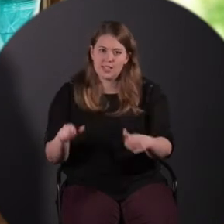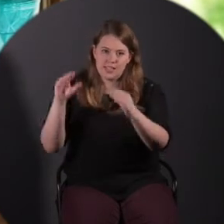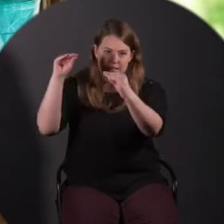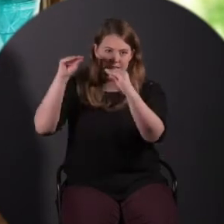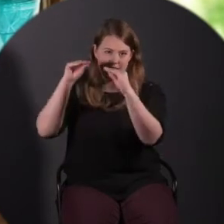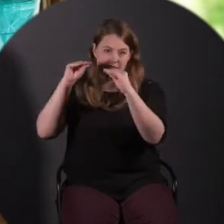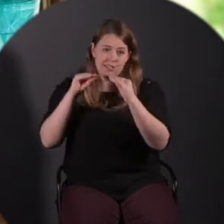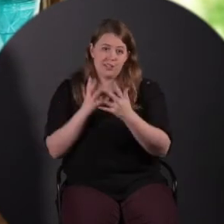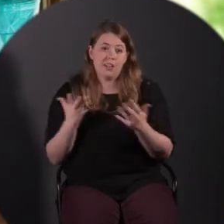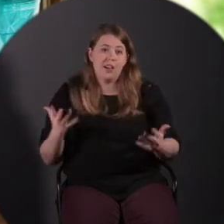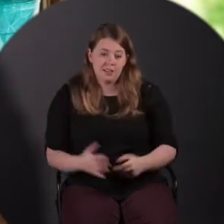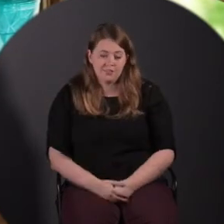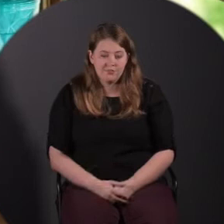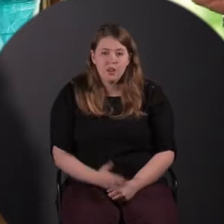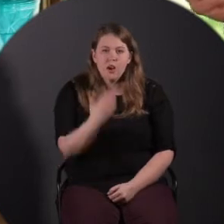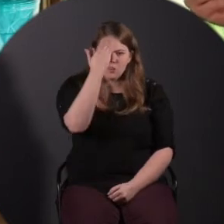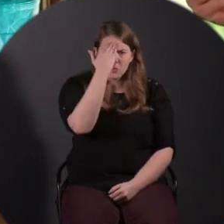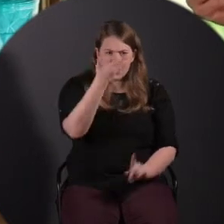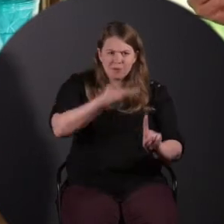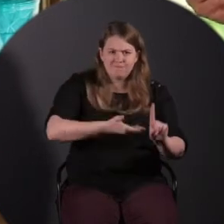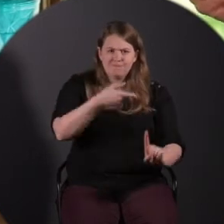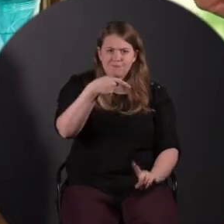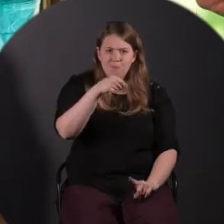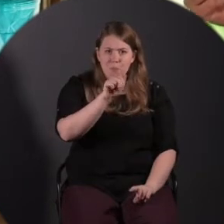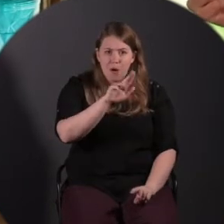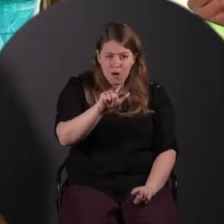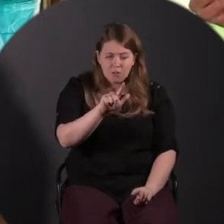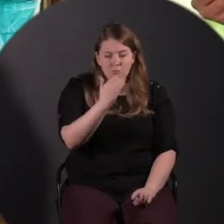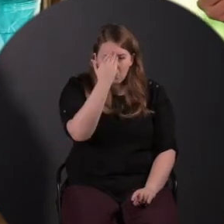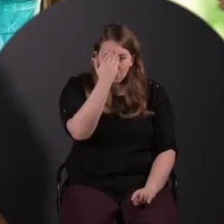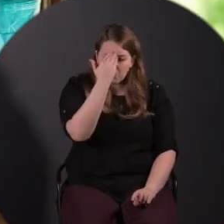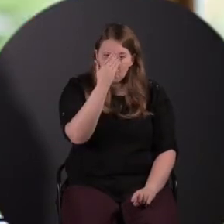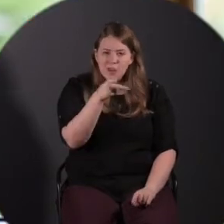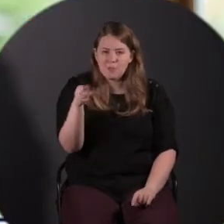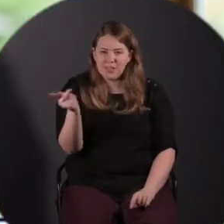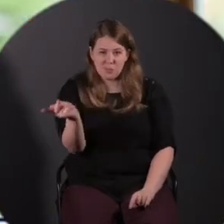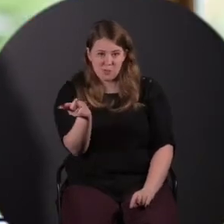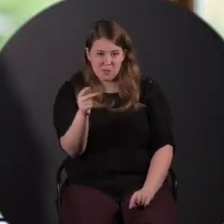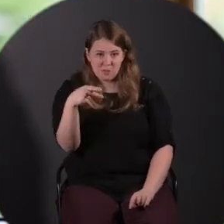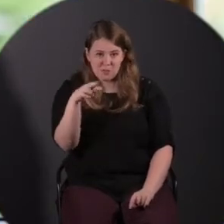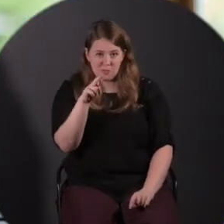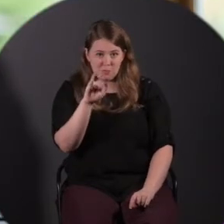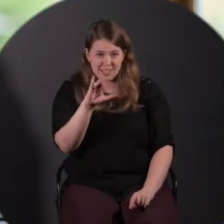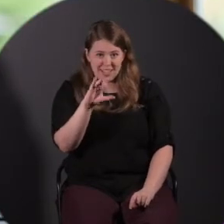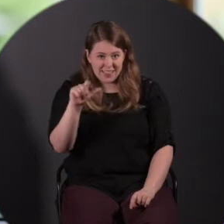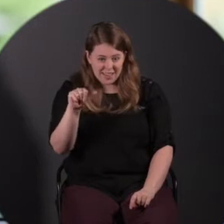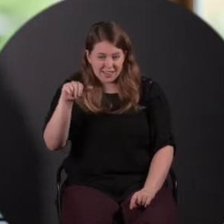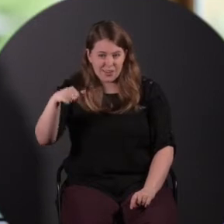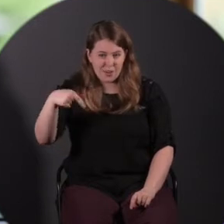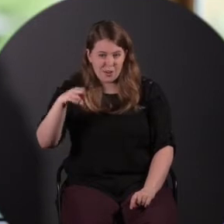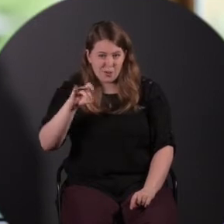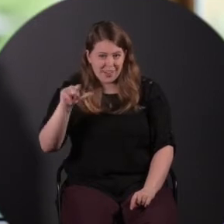we know a lot about Paul, but we don't really know a lot about Priscilla and Aquila. We know that they were a couple, that they were